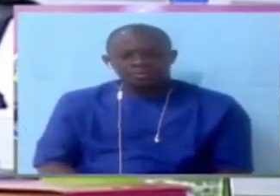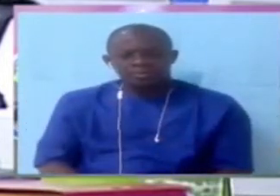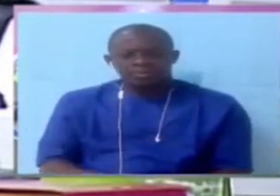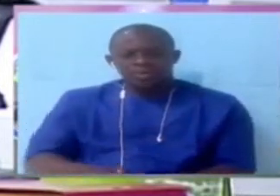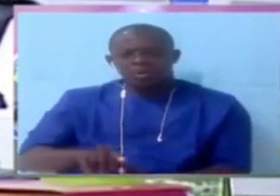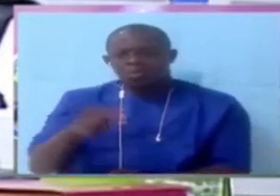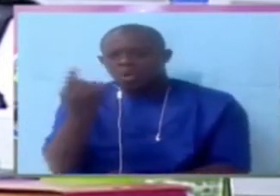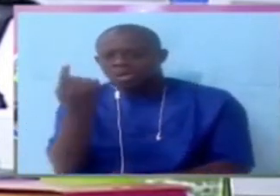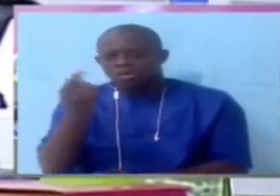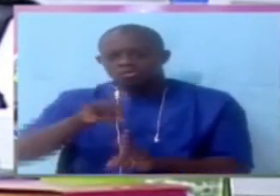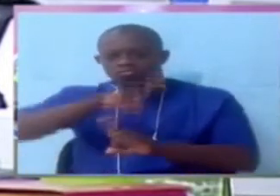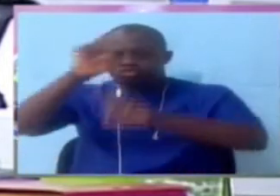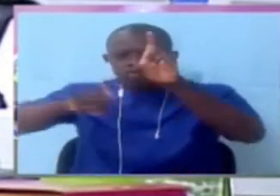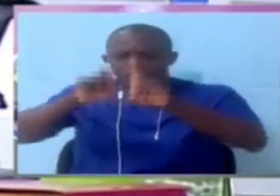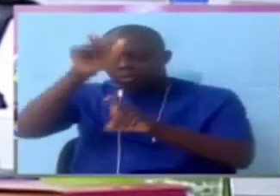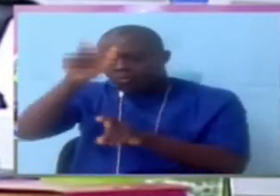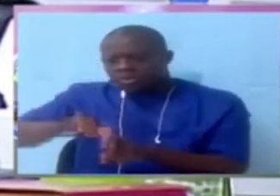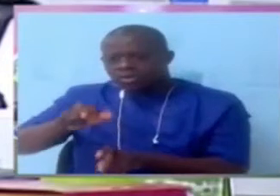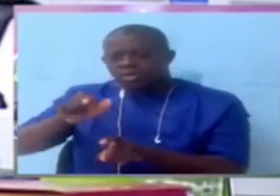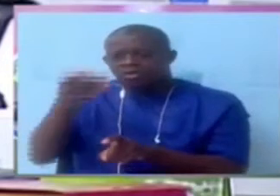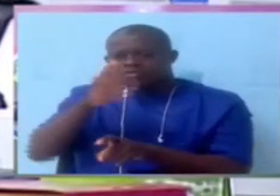one of the panelists